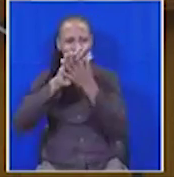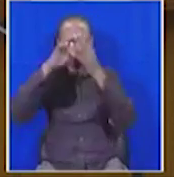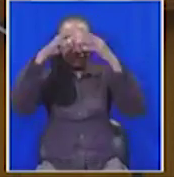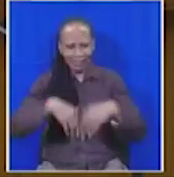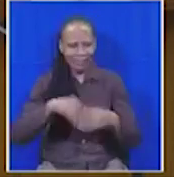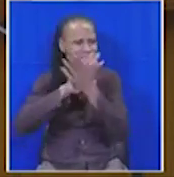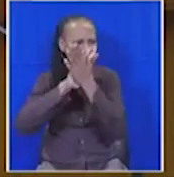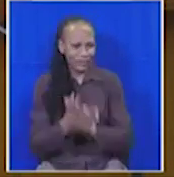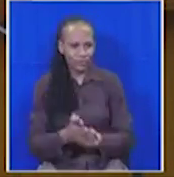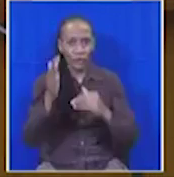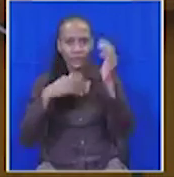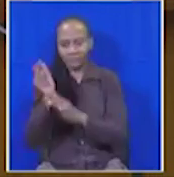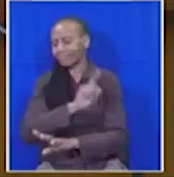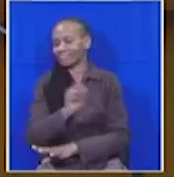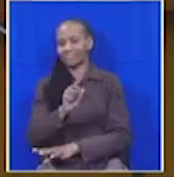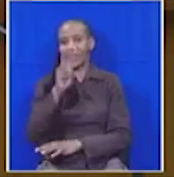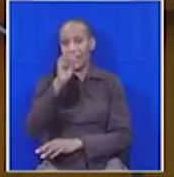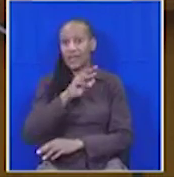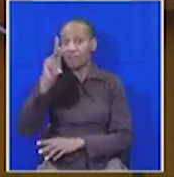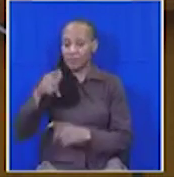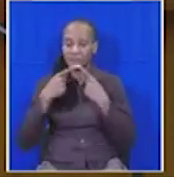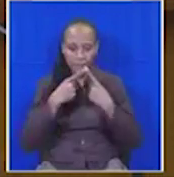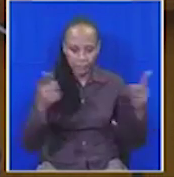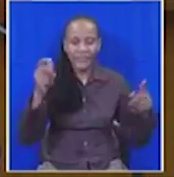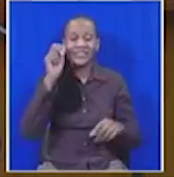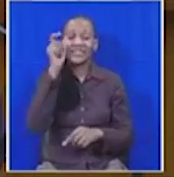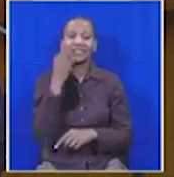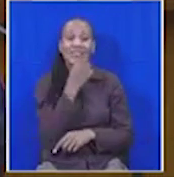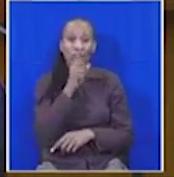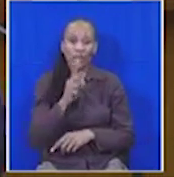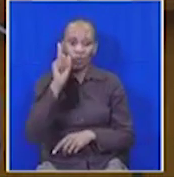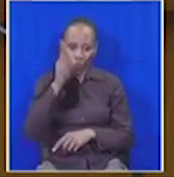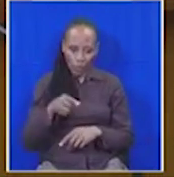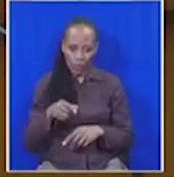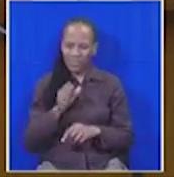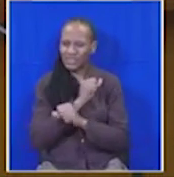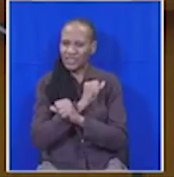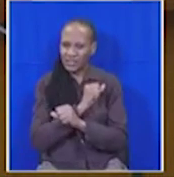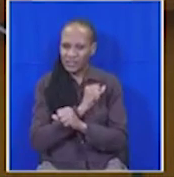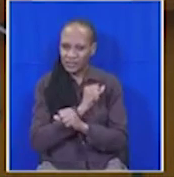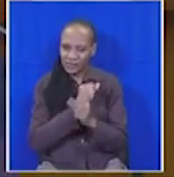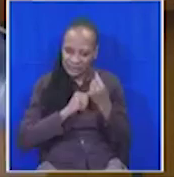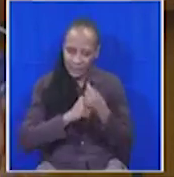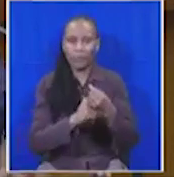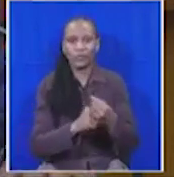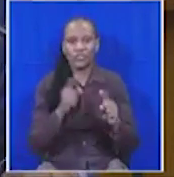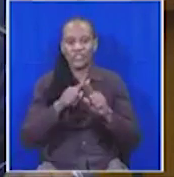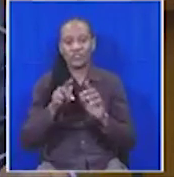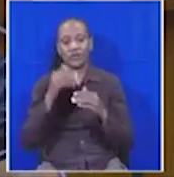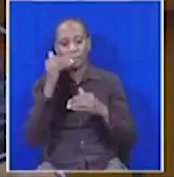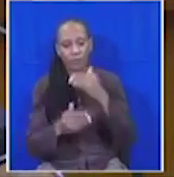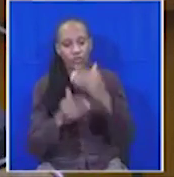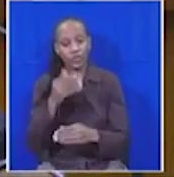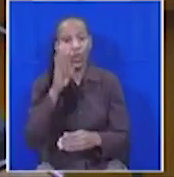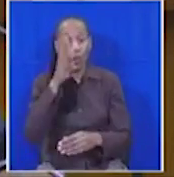need. The National Freedom Party declares itself bold in support of any proactive programs or processes which will